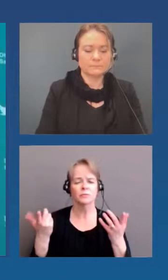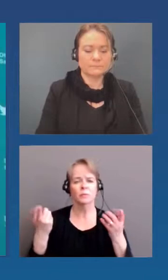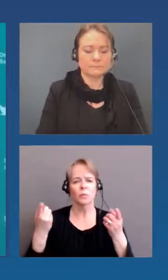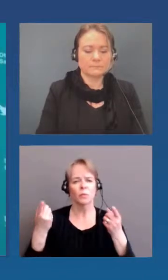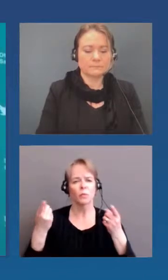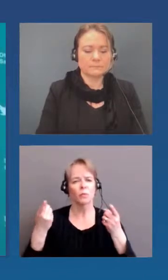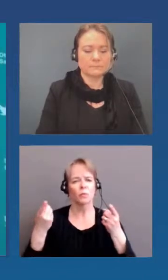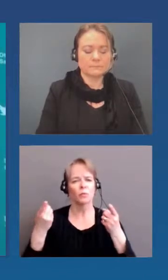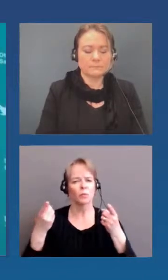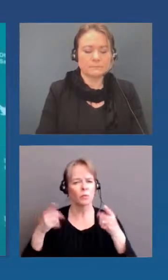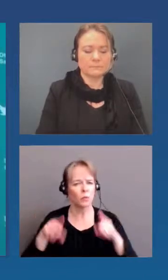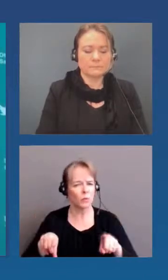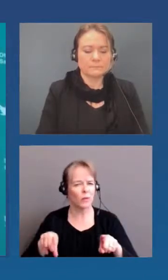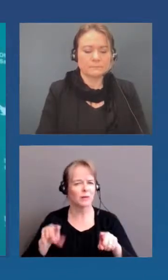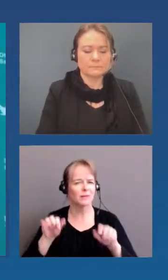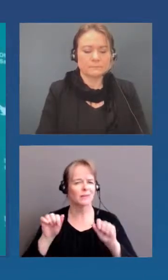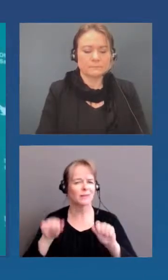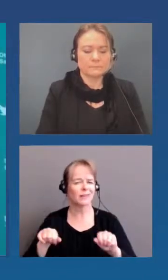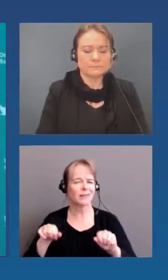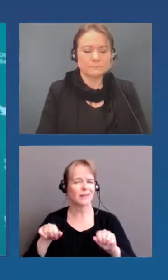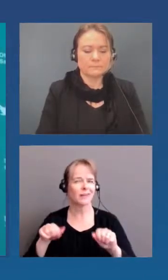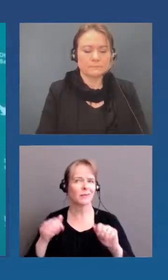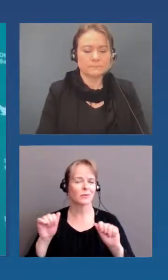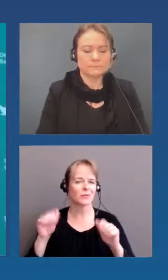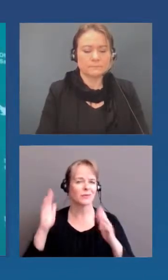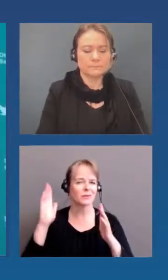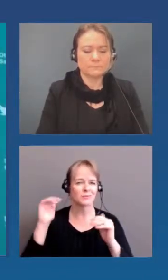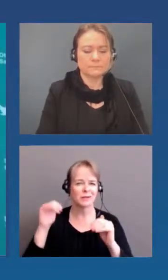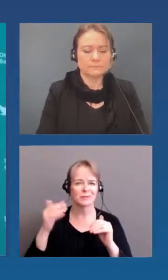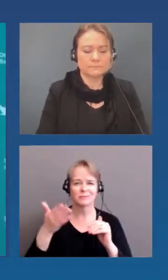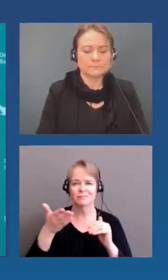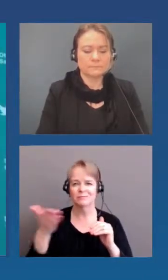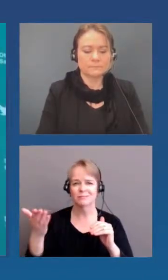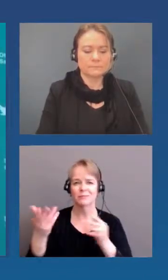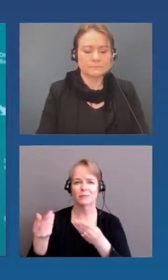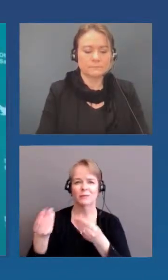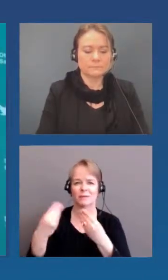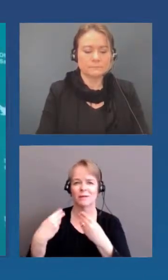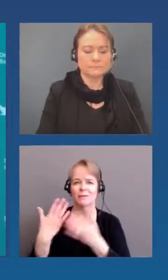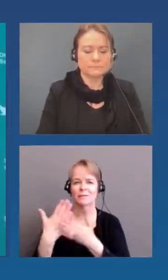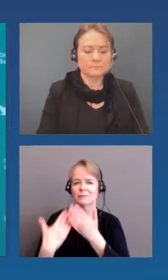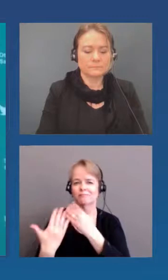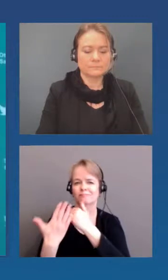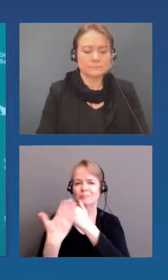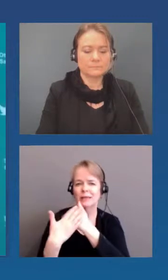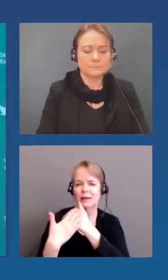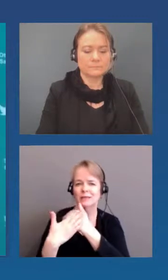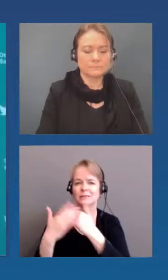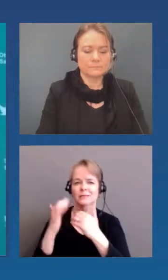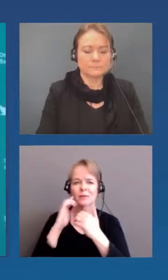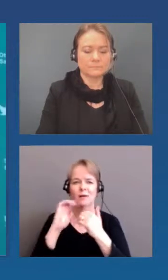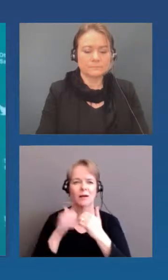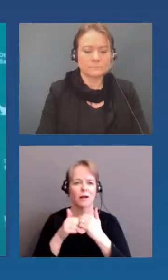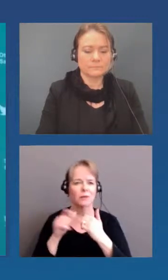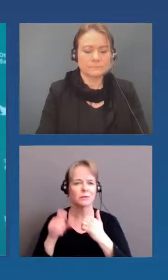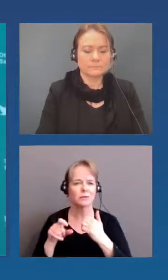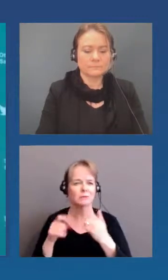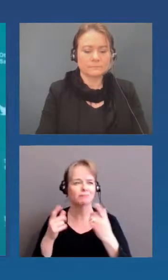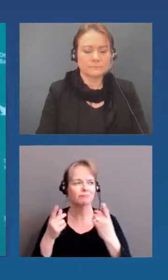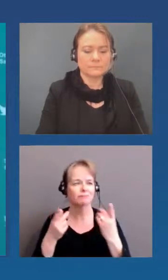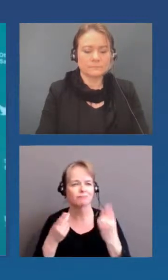kind of behavioral guidance for fully vaccinated people? And will that be coming from OPH,